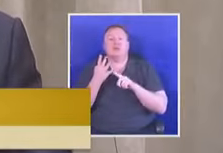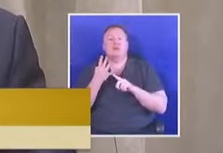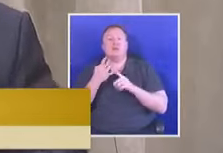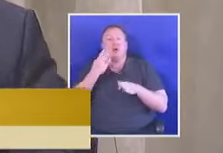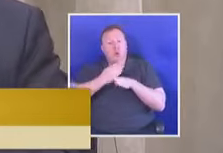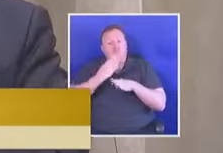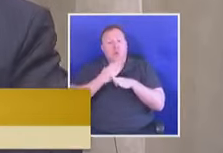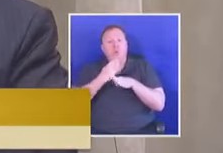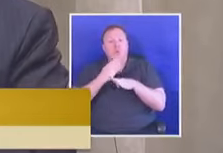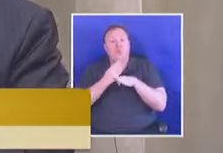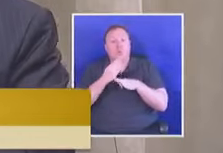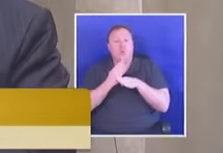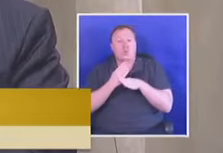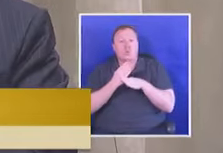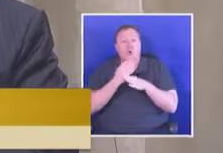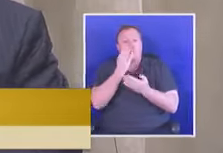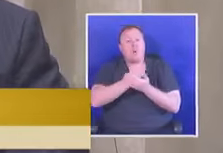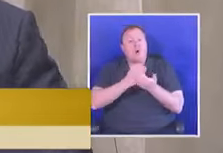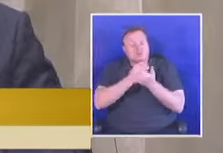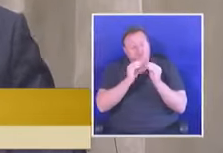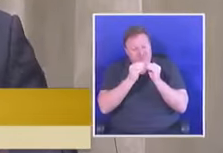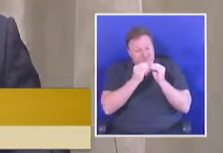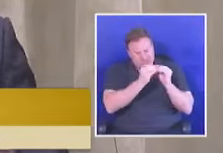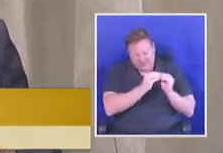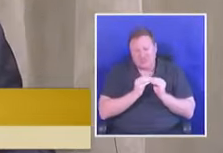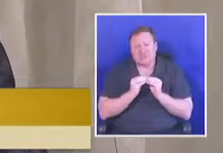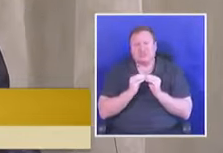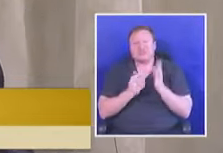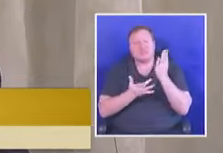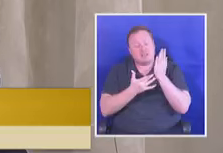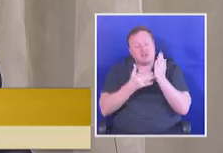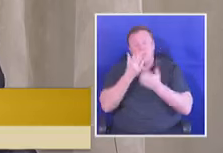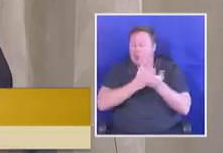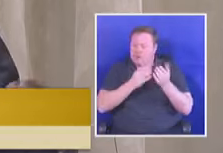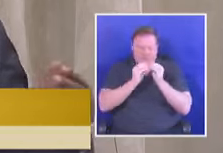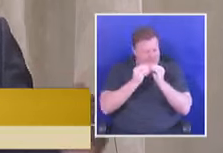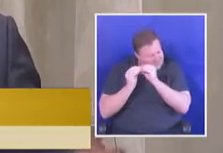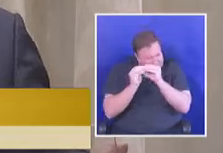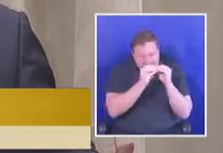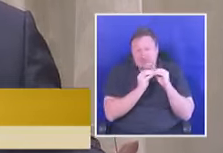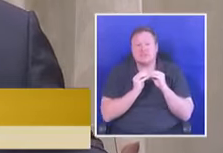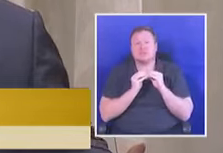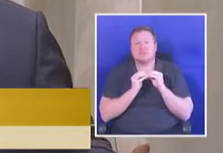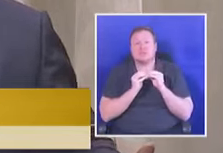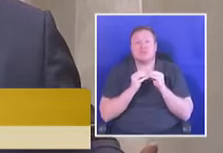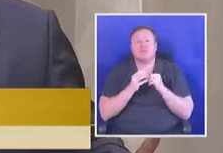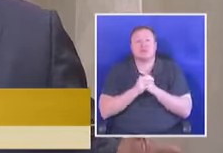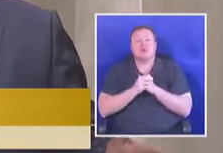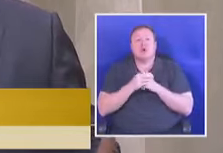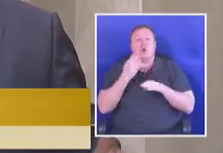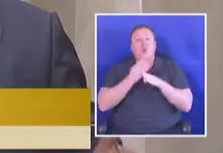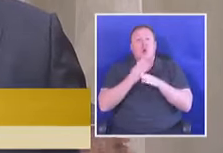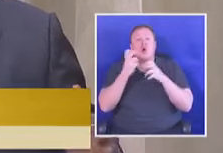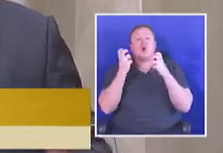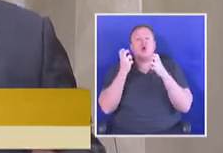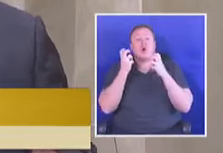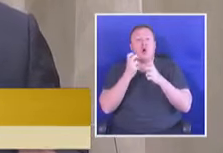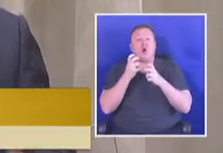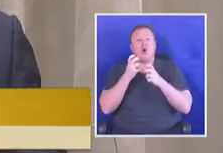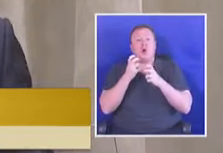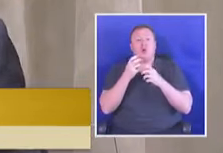operational aspects, the technical aspects. We're working hard to complete the two power stations. And